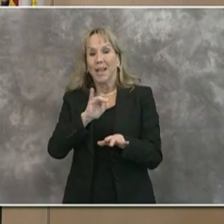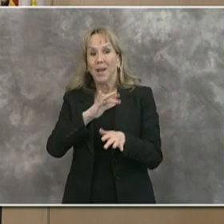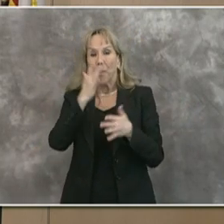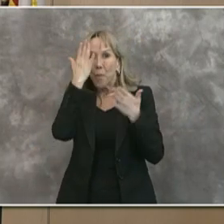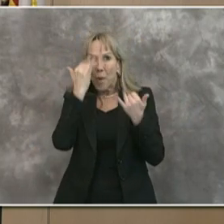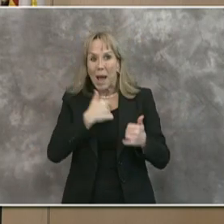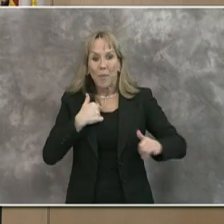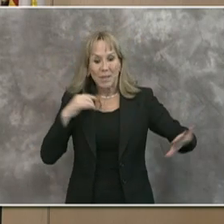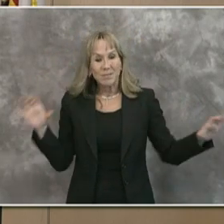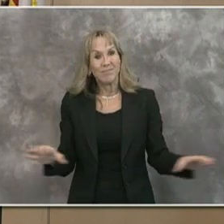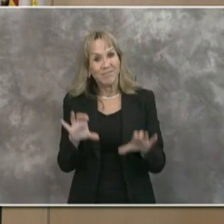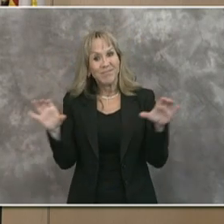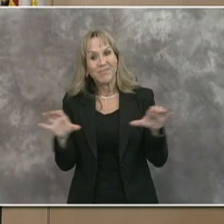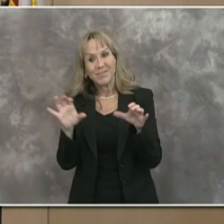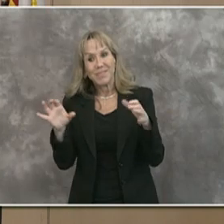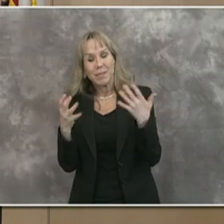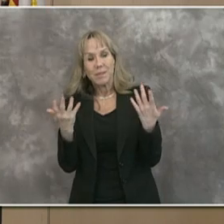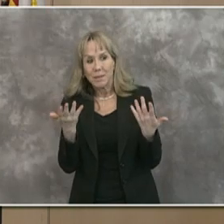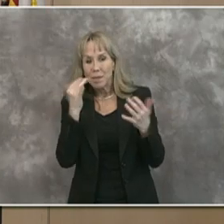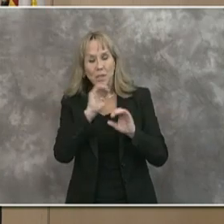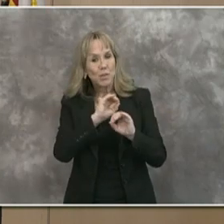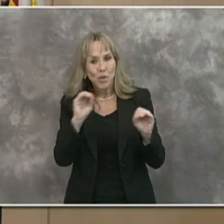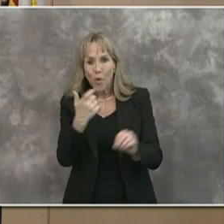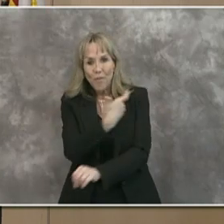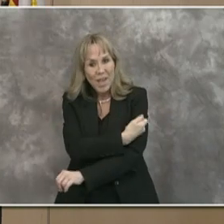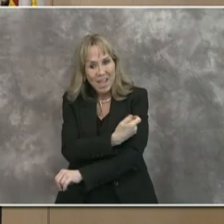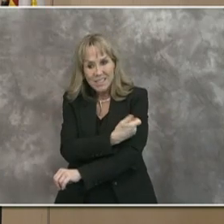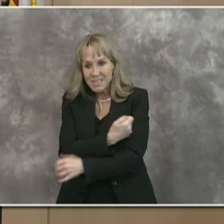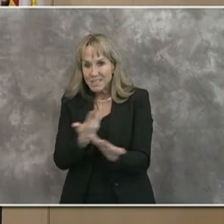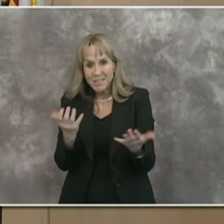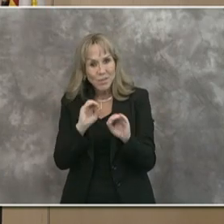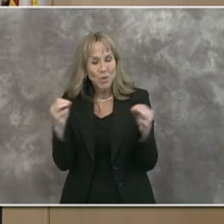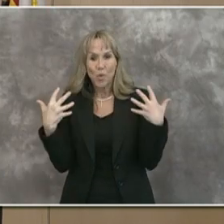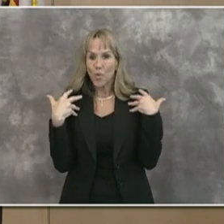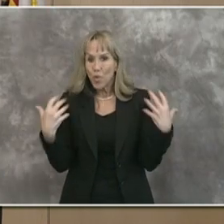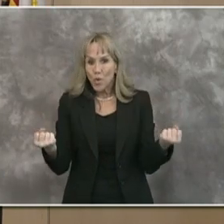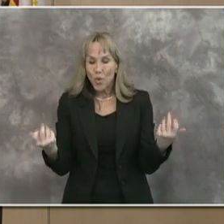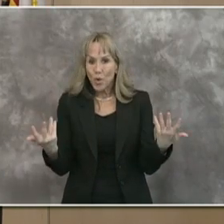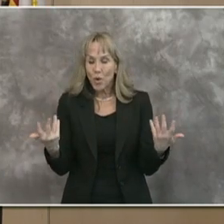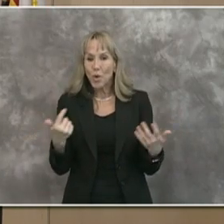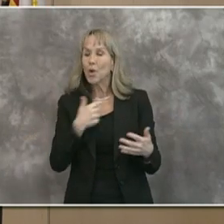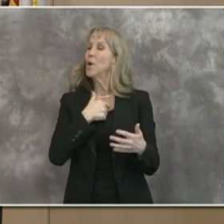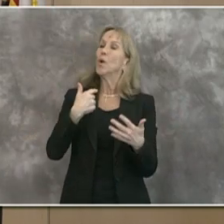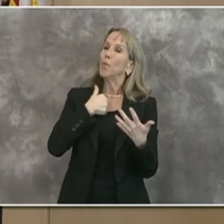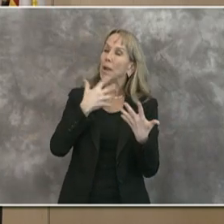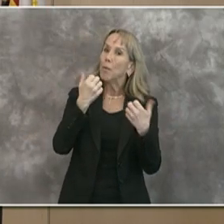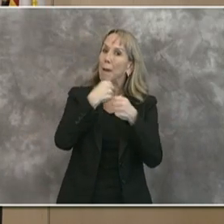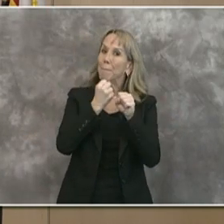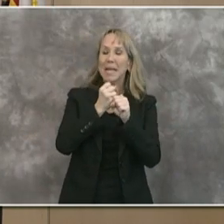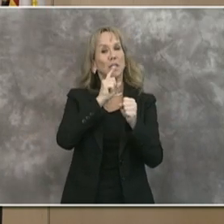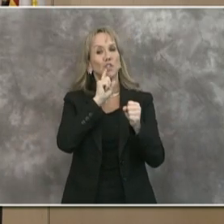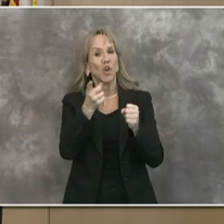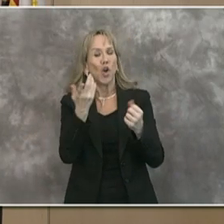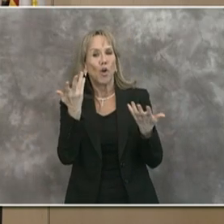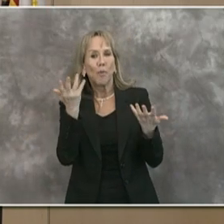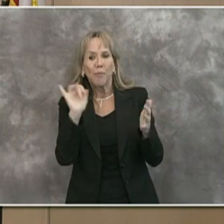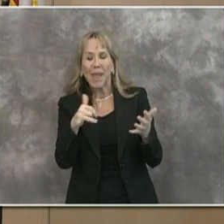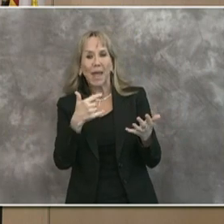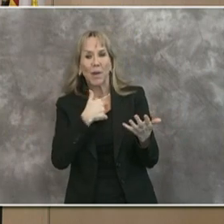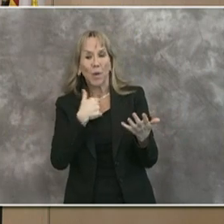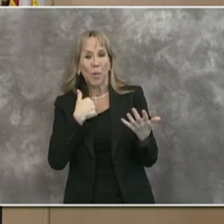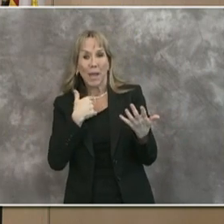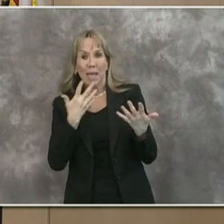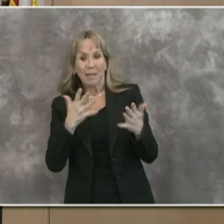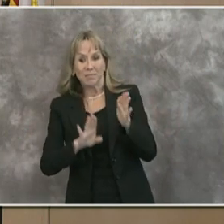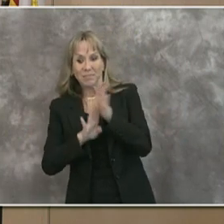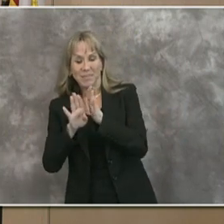this is because there is no vaccine, so that we can develop herd immunity, so that people do not,